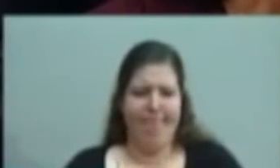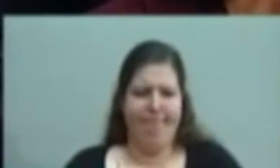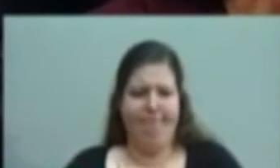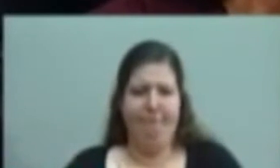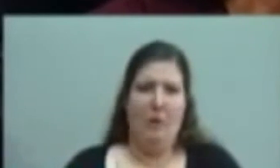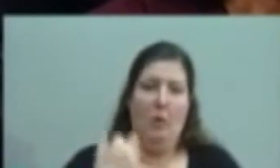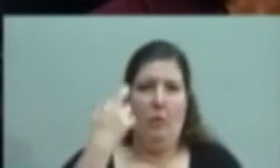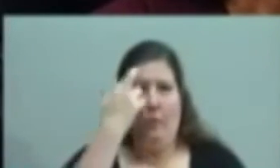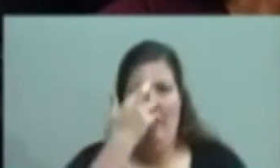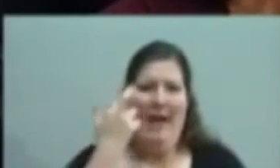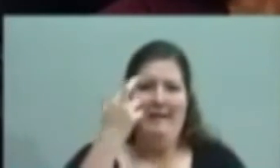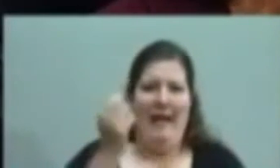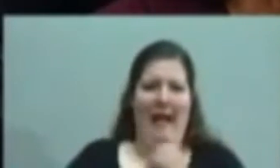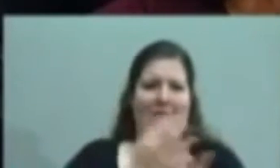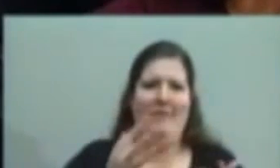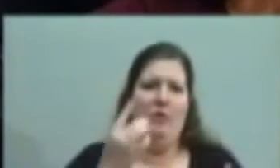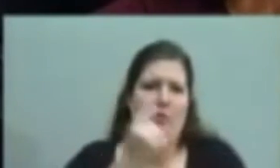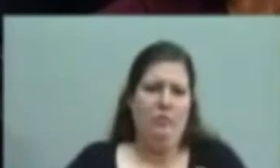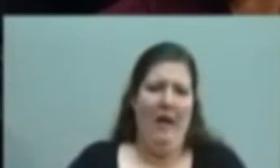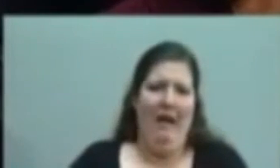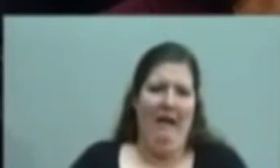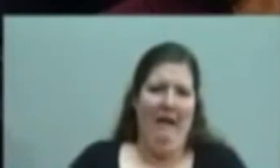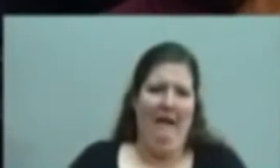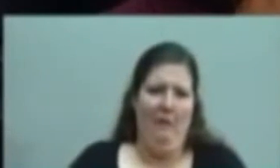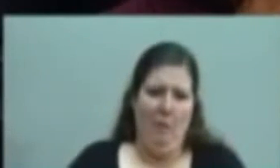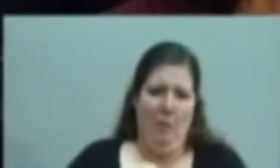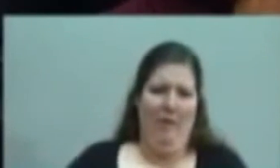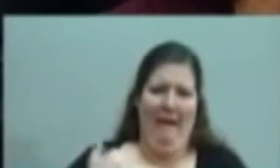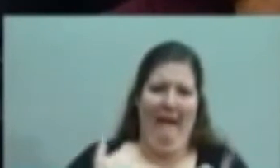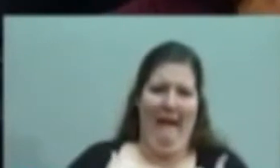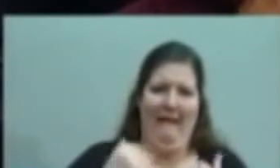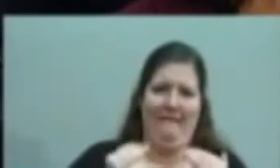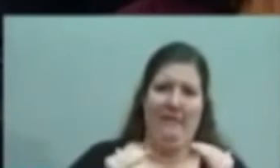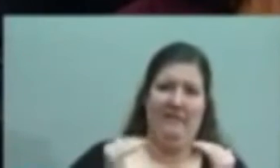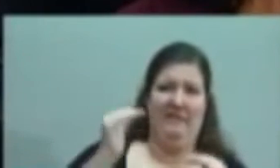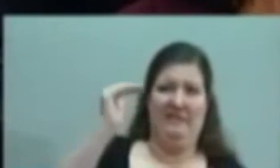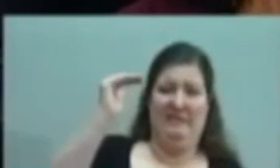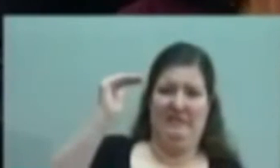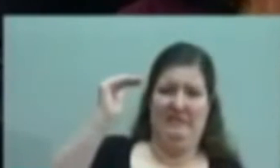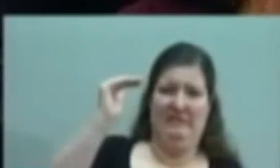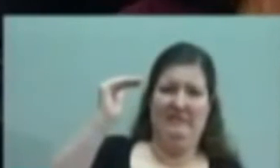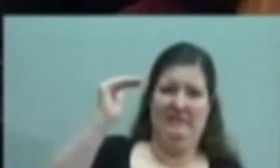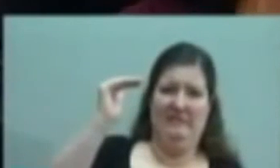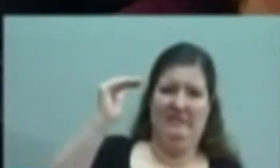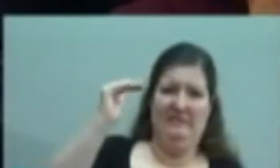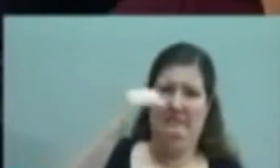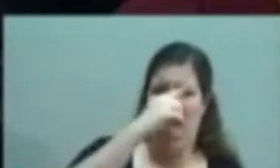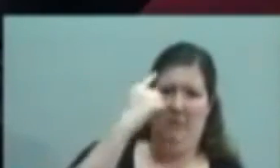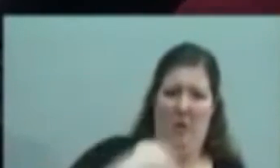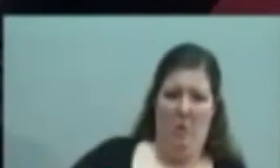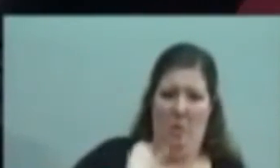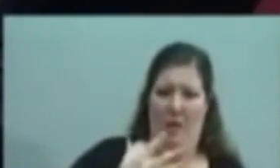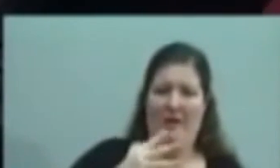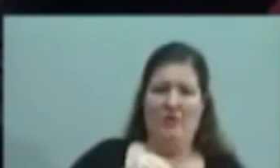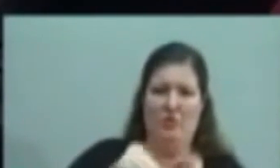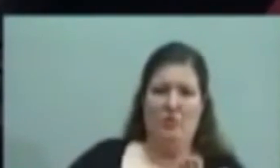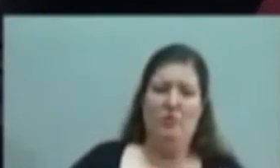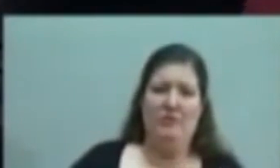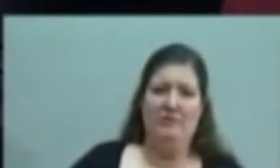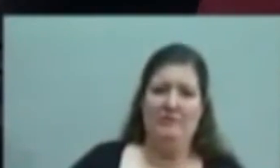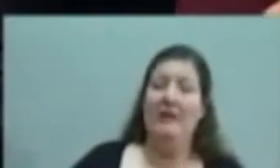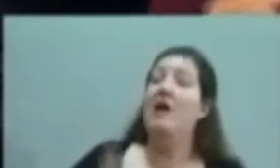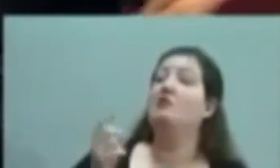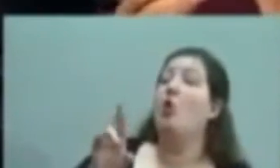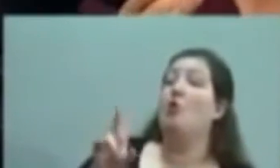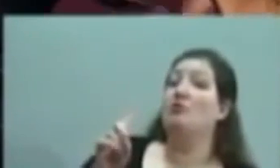everything is going in the right direction when we have this gap widening between black students and white students? And Dr. Dossett in